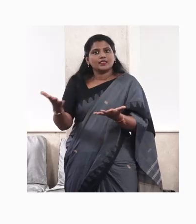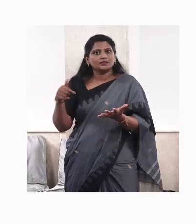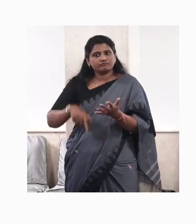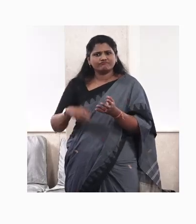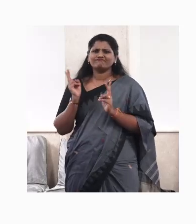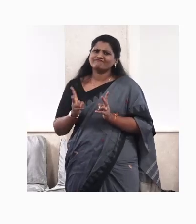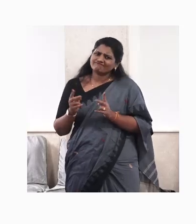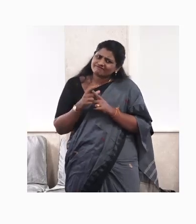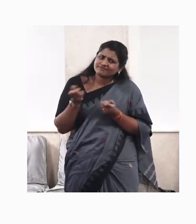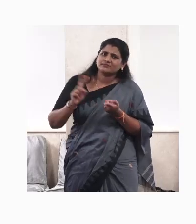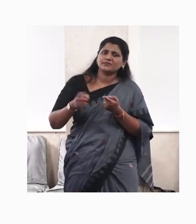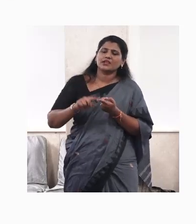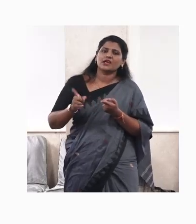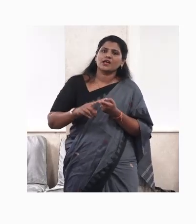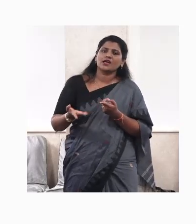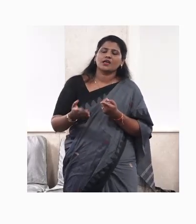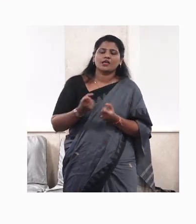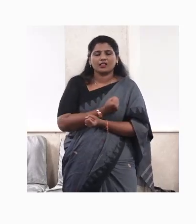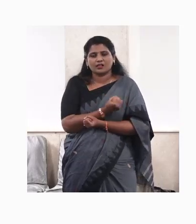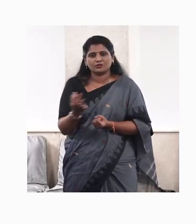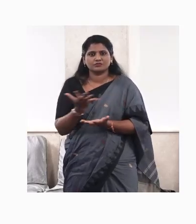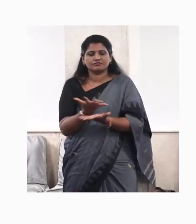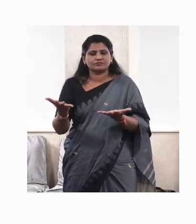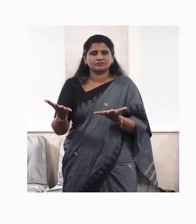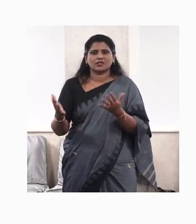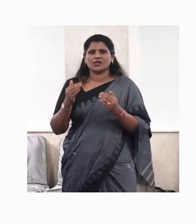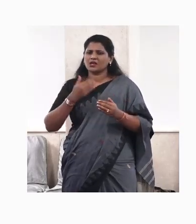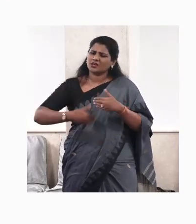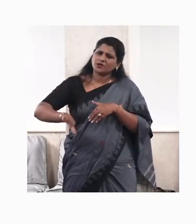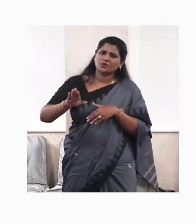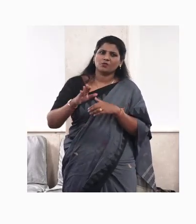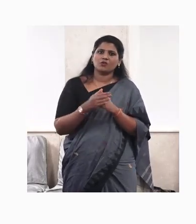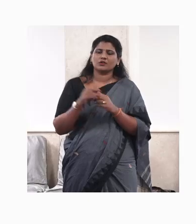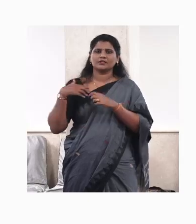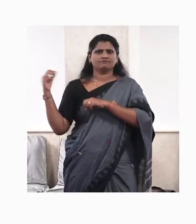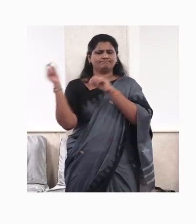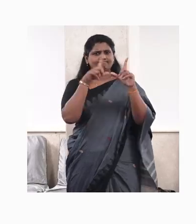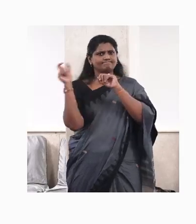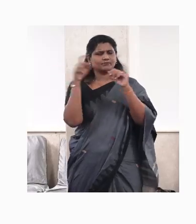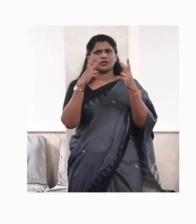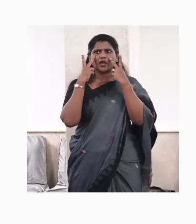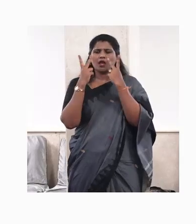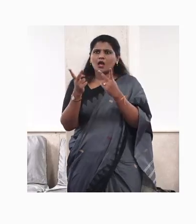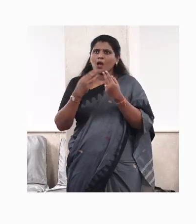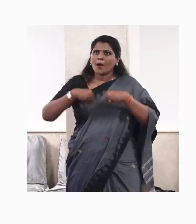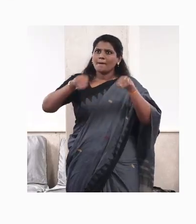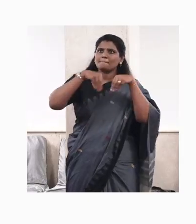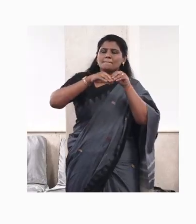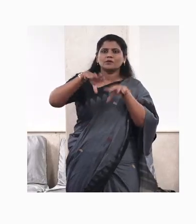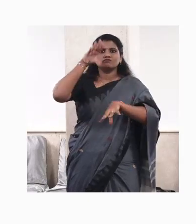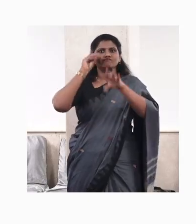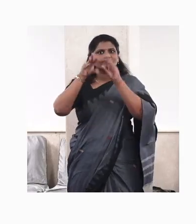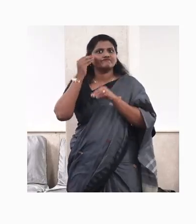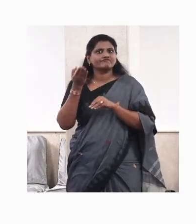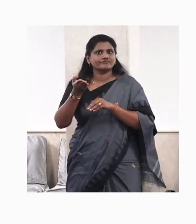here. So yeah, so lots of things we could just go on, and I was also looking at the slides and thinking, oh, so much more to inculcate.